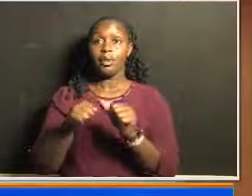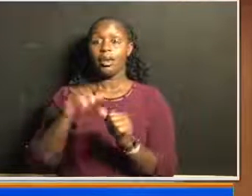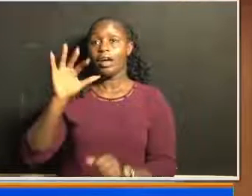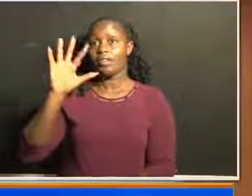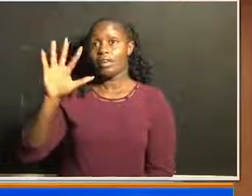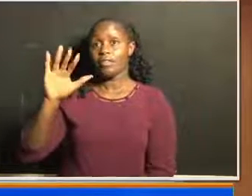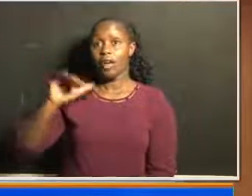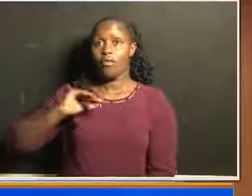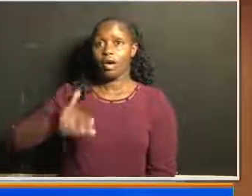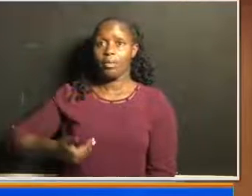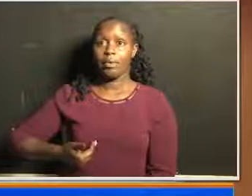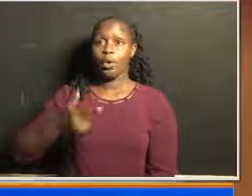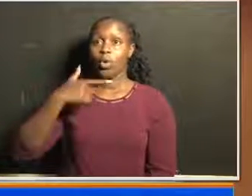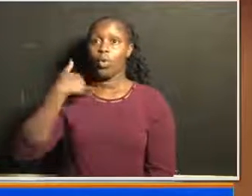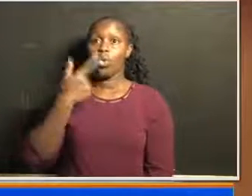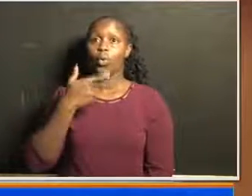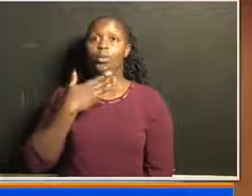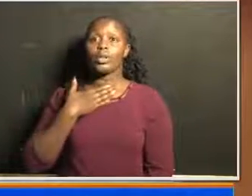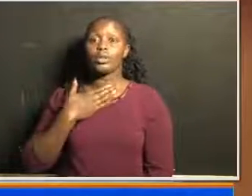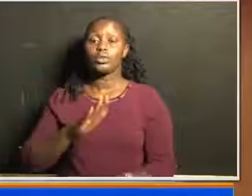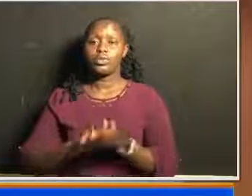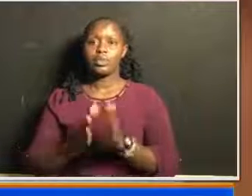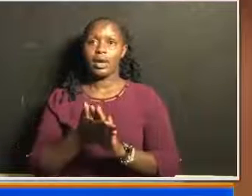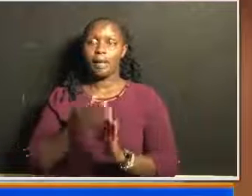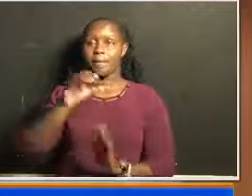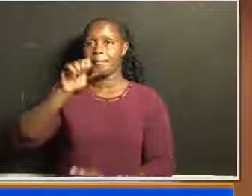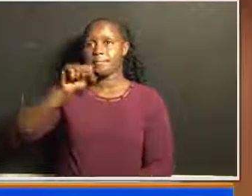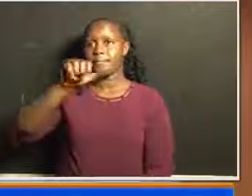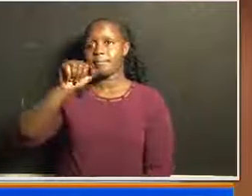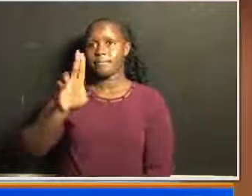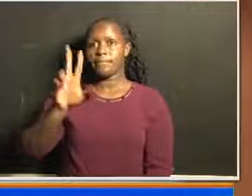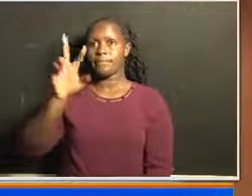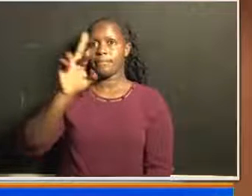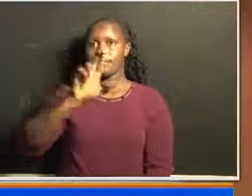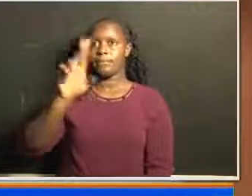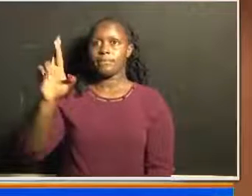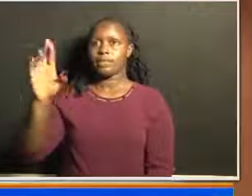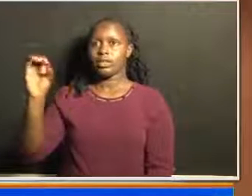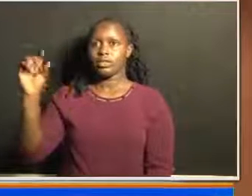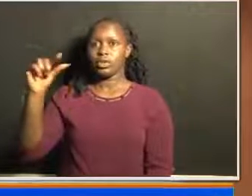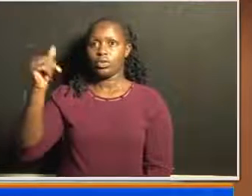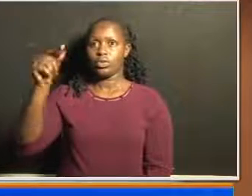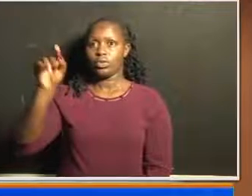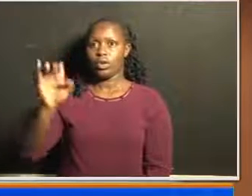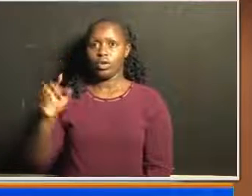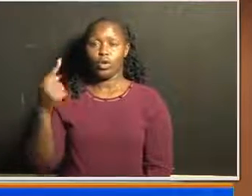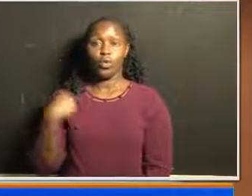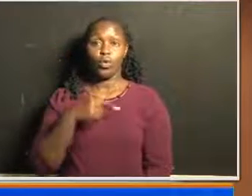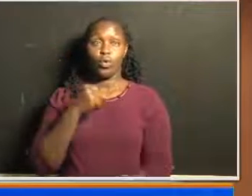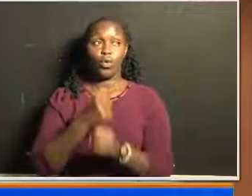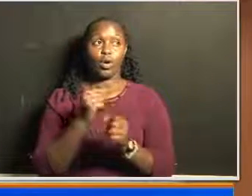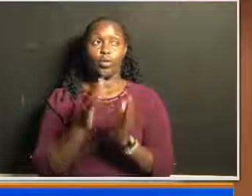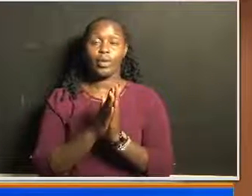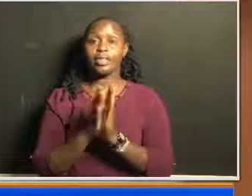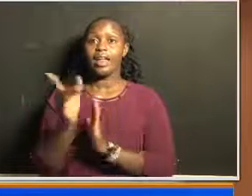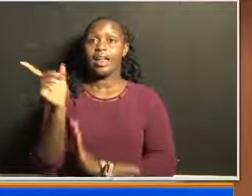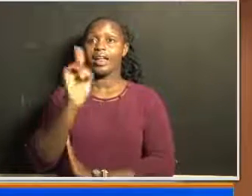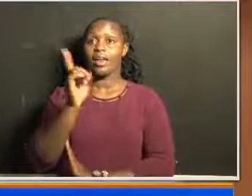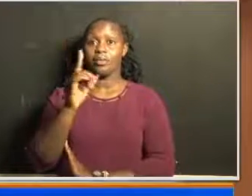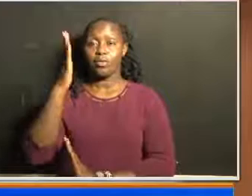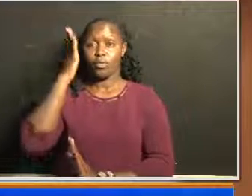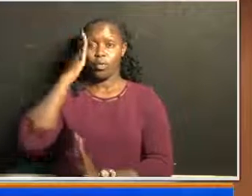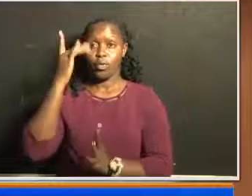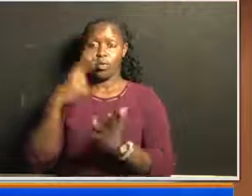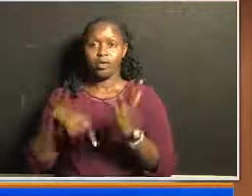would actually love to be surrogates. In other centers, especially for our partners we work with in Nairobi, we realize that this